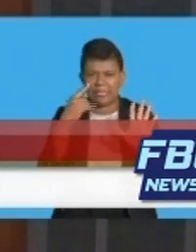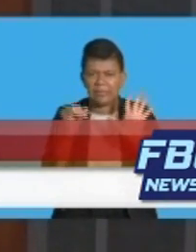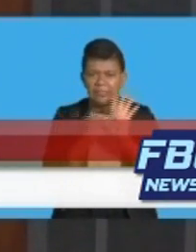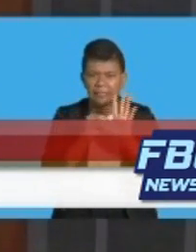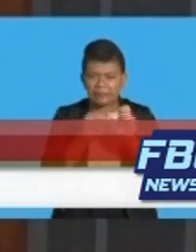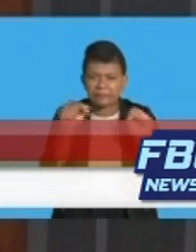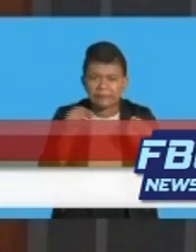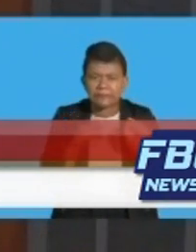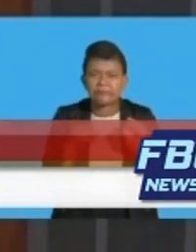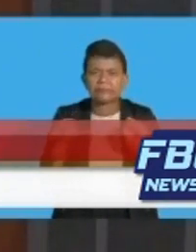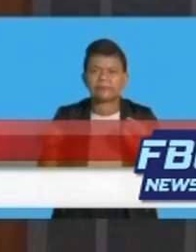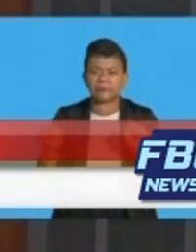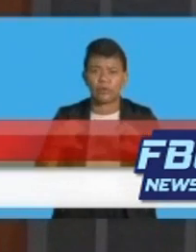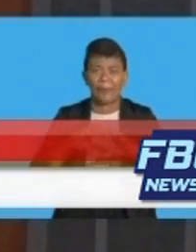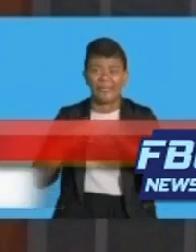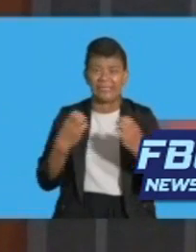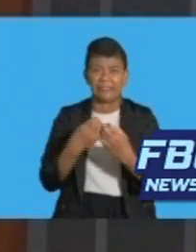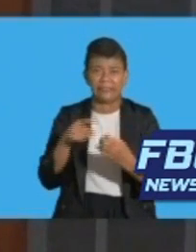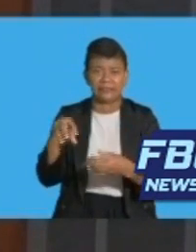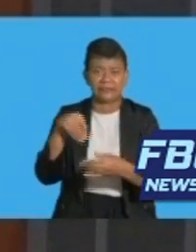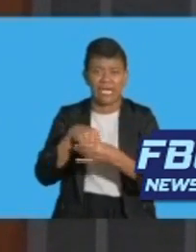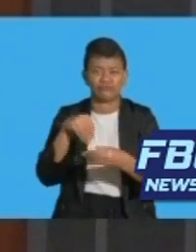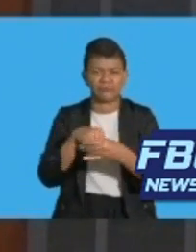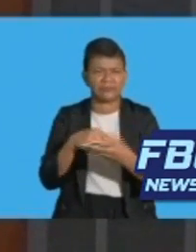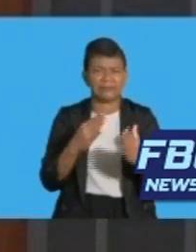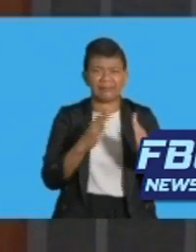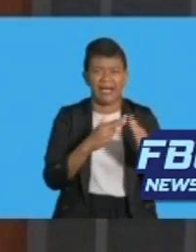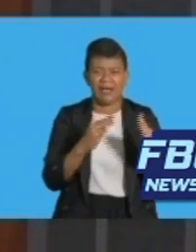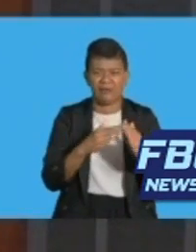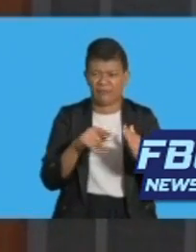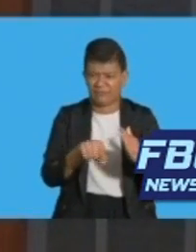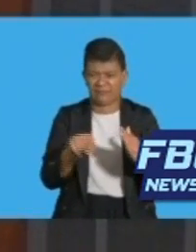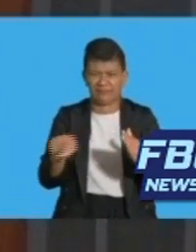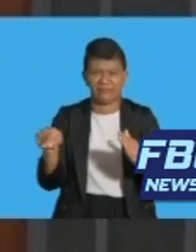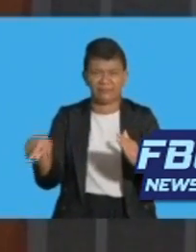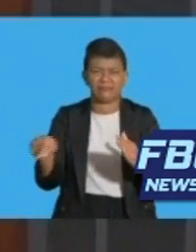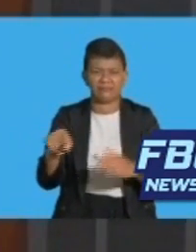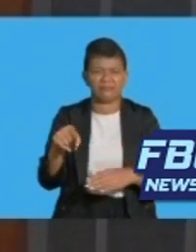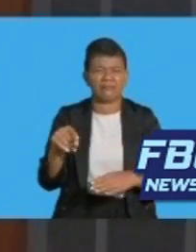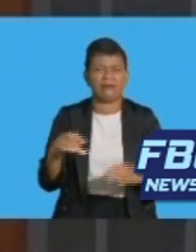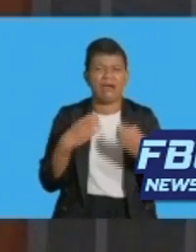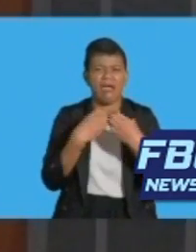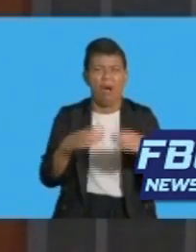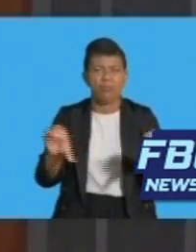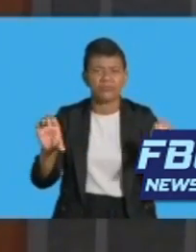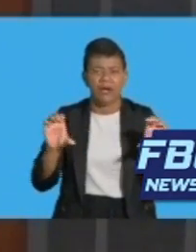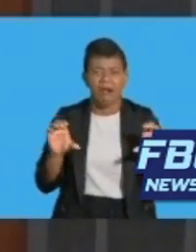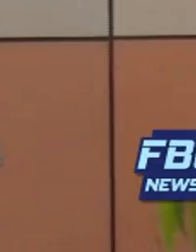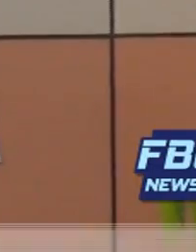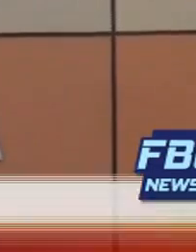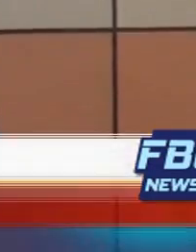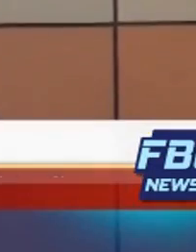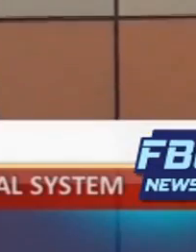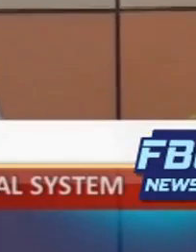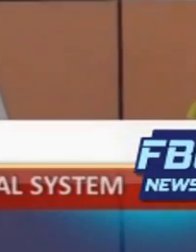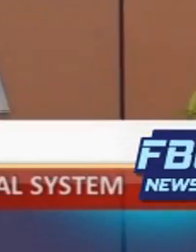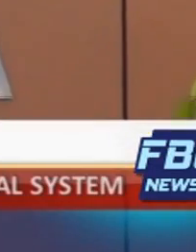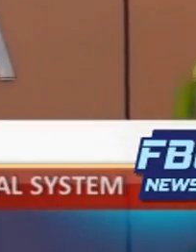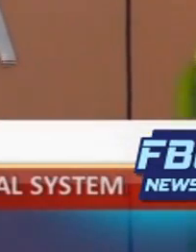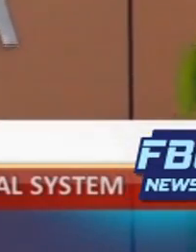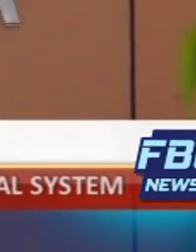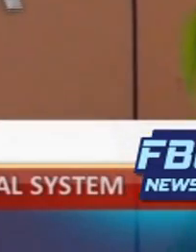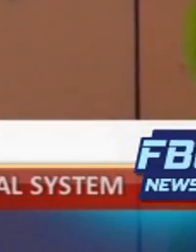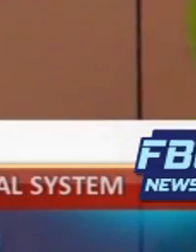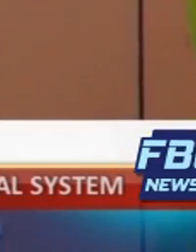has involved 2 municipal councils, and these issues were referred to the relevant authorities, FICAC, for further investigation. Reoccurring